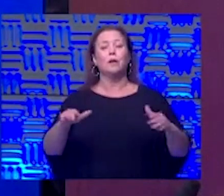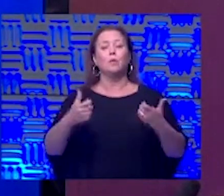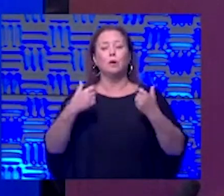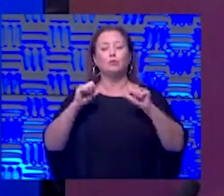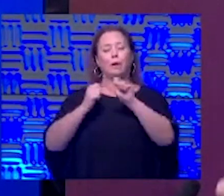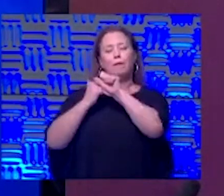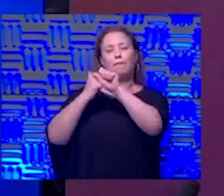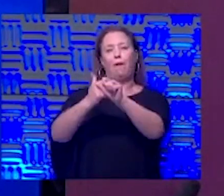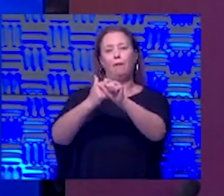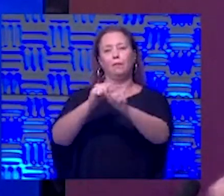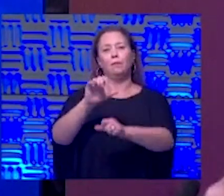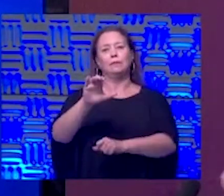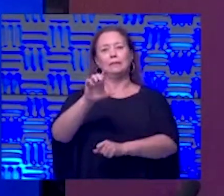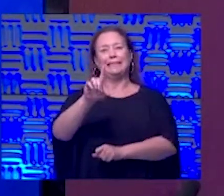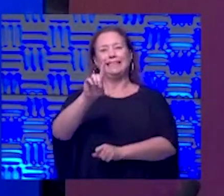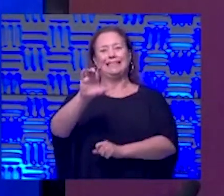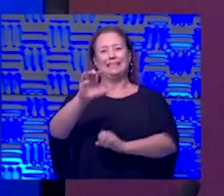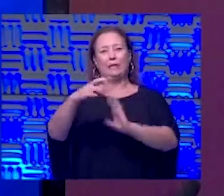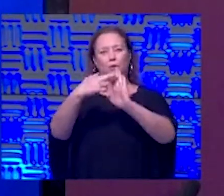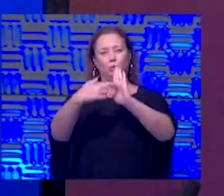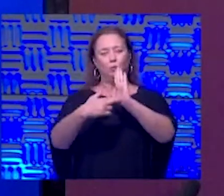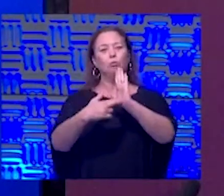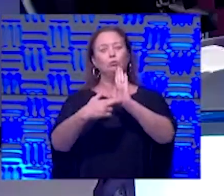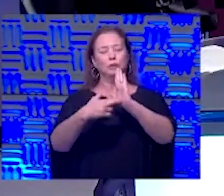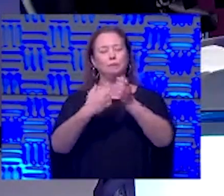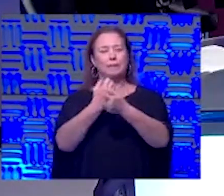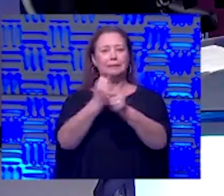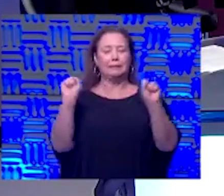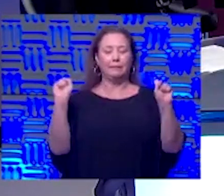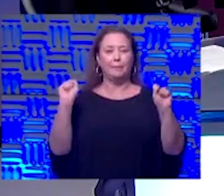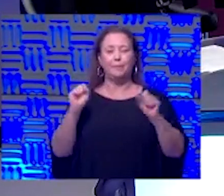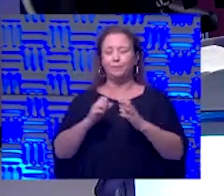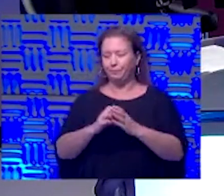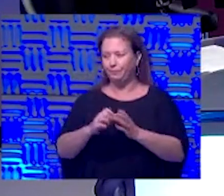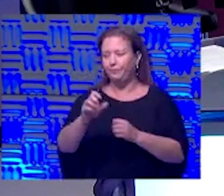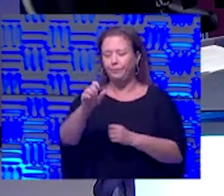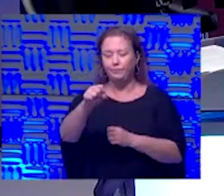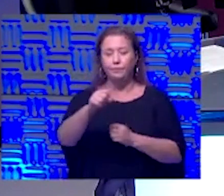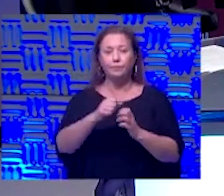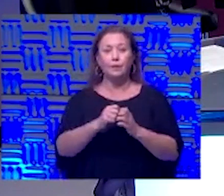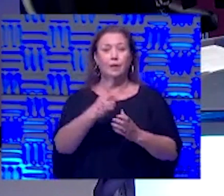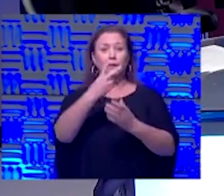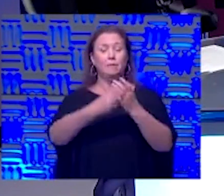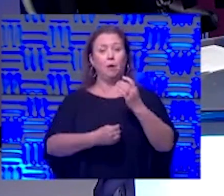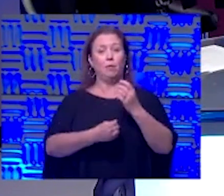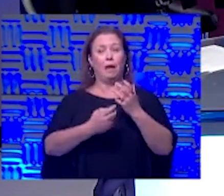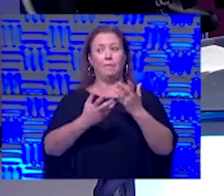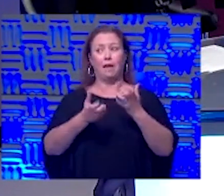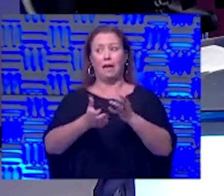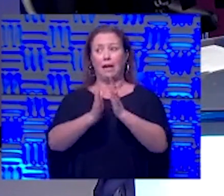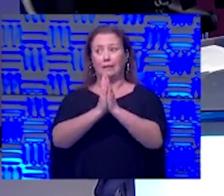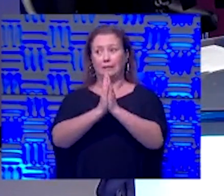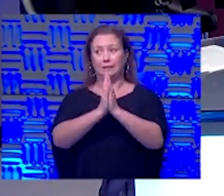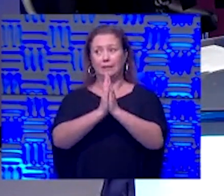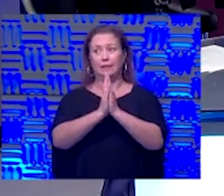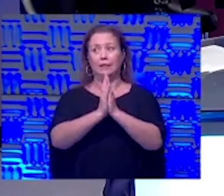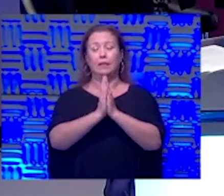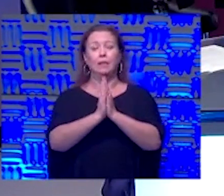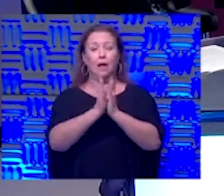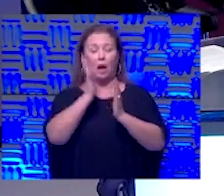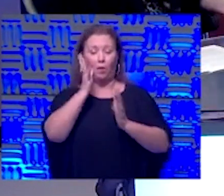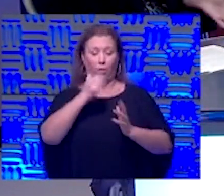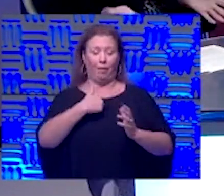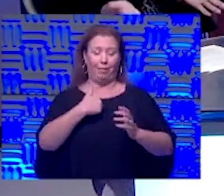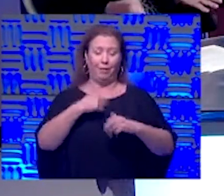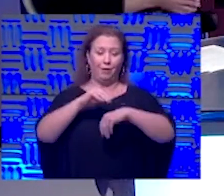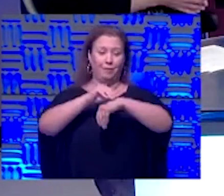to follow these rules that you know are important to keep them safe. Well, my follow-up question to that is actually to both of you, and I know I'm going to have to end up taking both of your advice, so